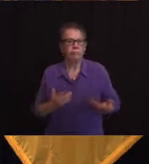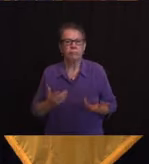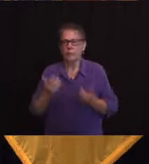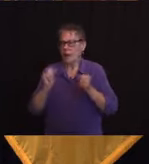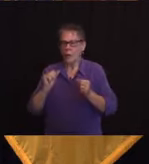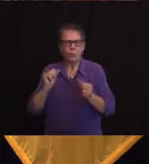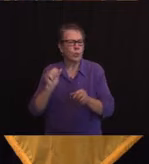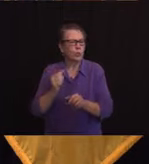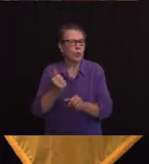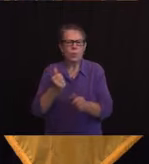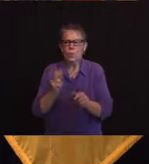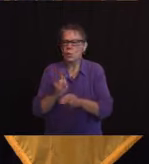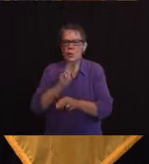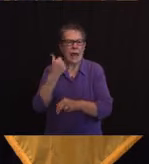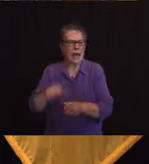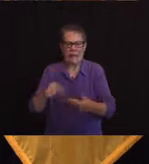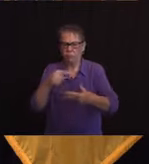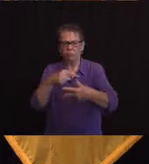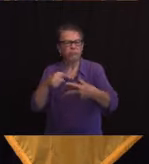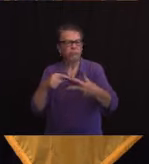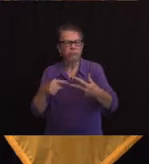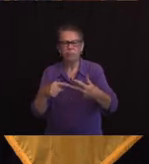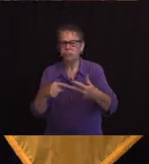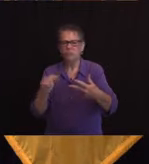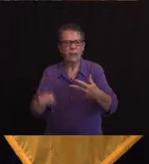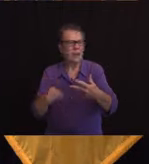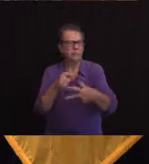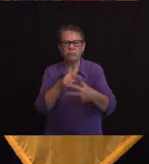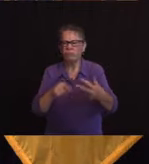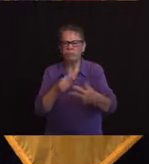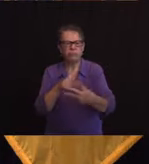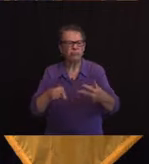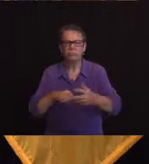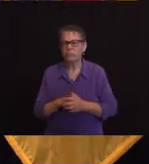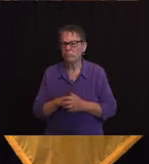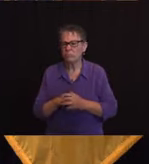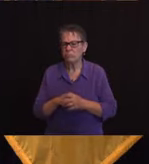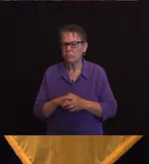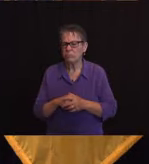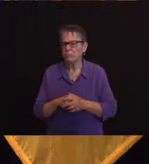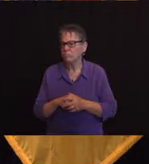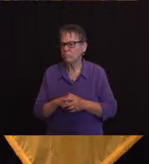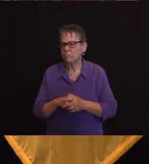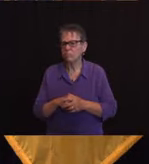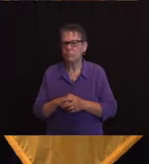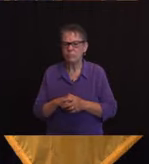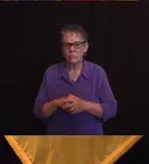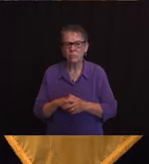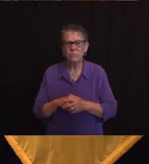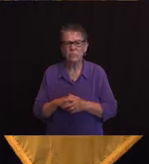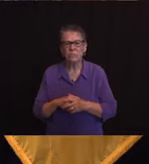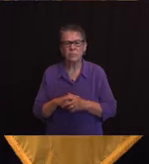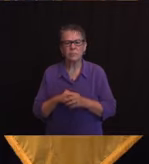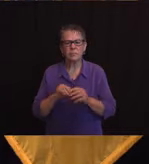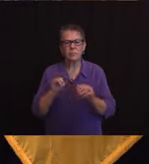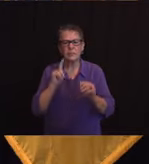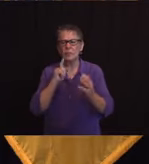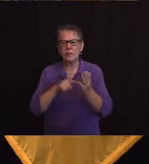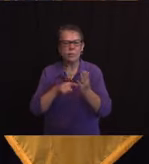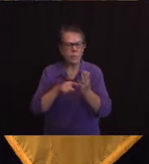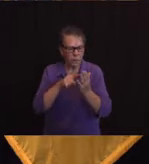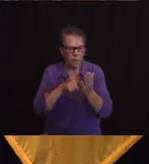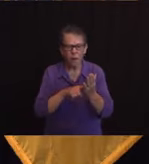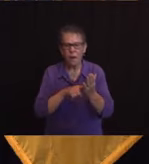about right? But we've got the ability to go up meaningfully from there. Let me just check to make sure I've got that right.